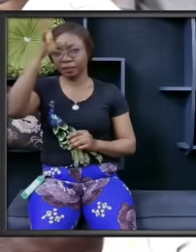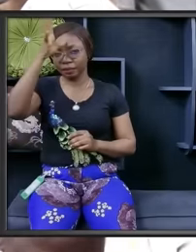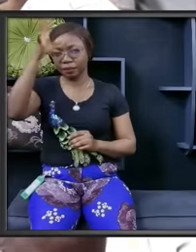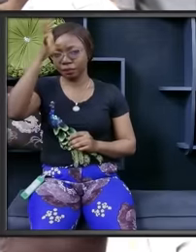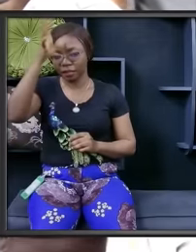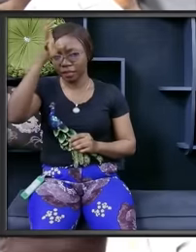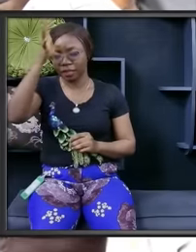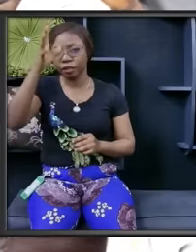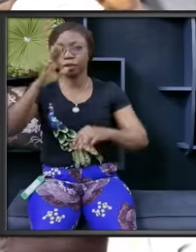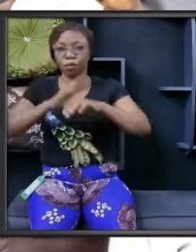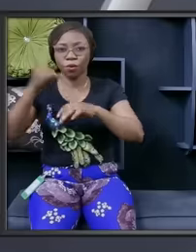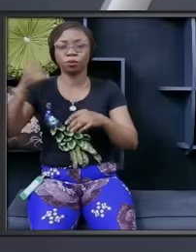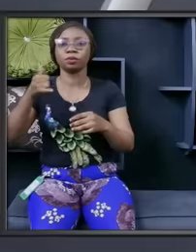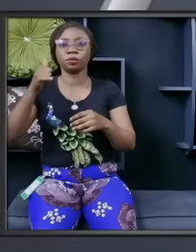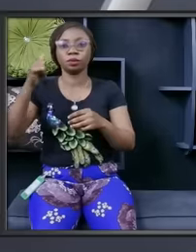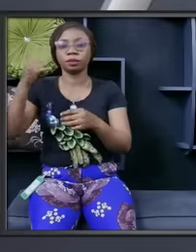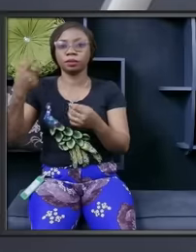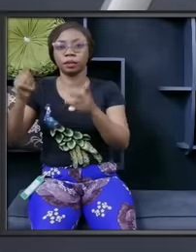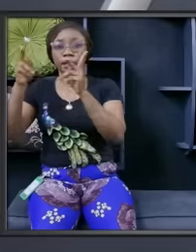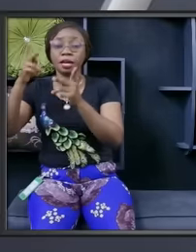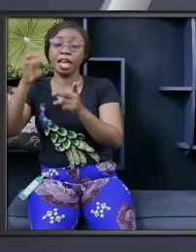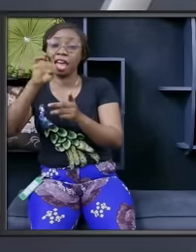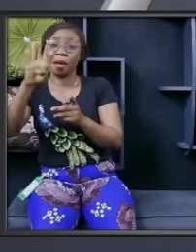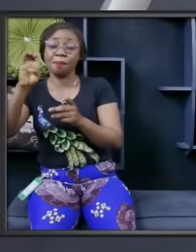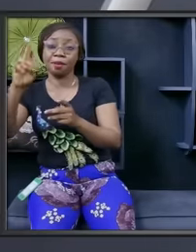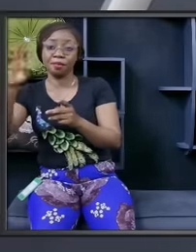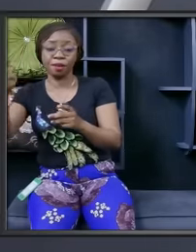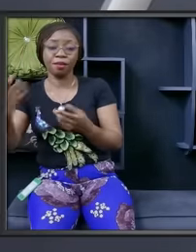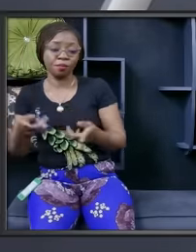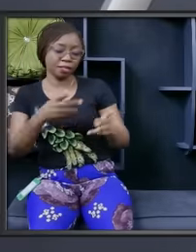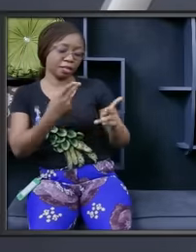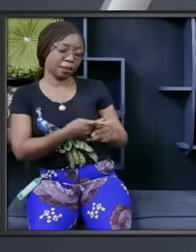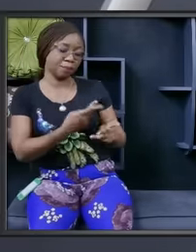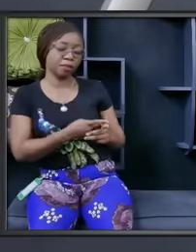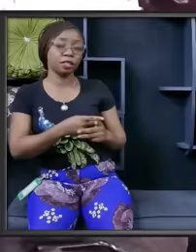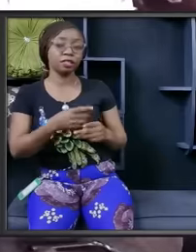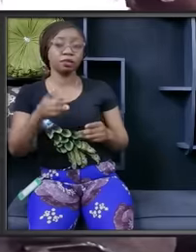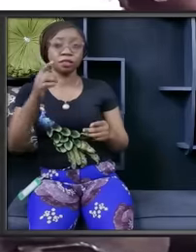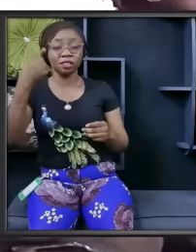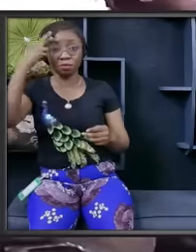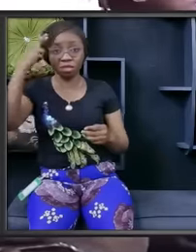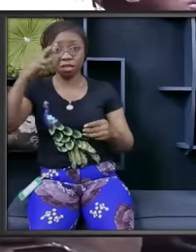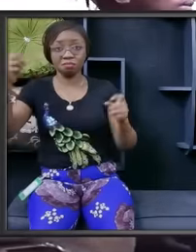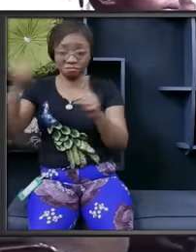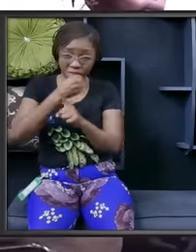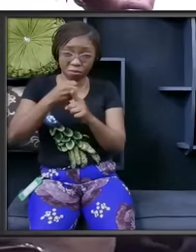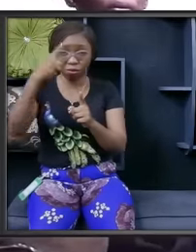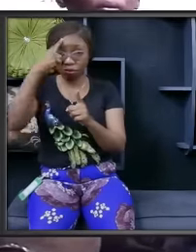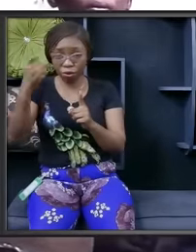father, brother, then come carry me to hospital. The first of all, put you by the roadside. That day, why he beat me for that night? He